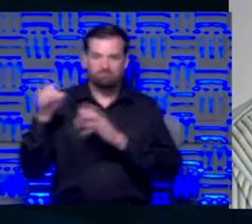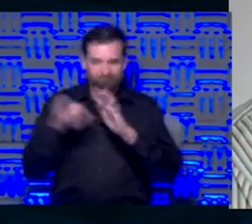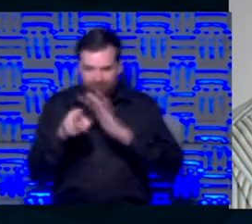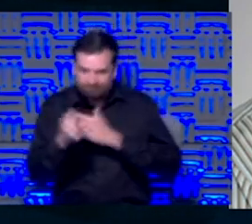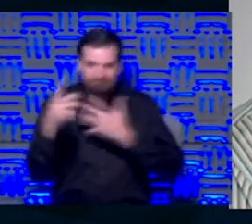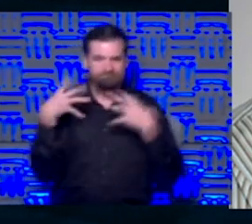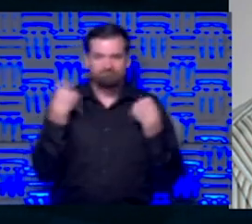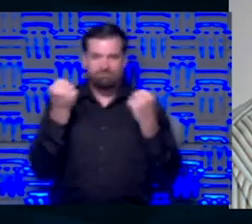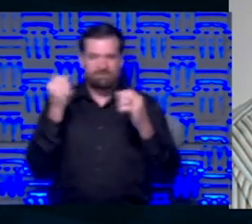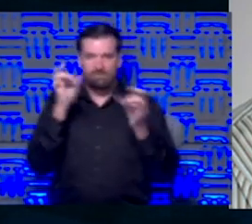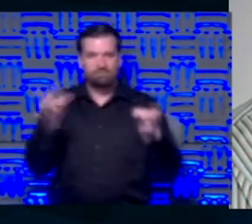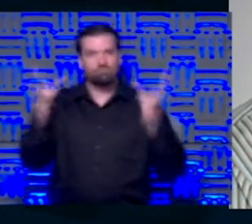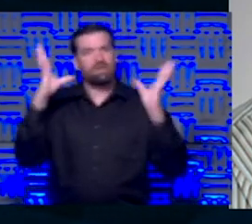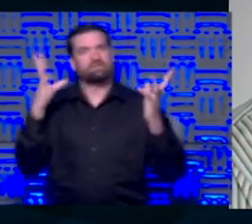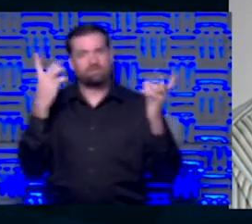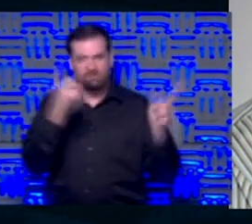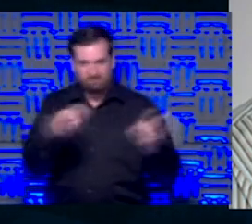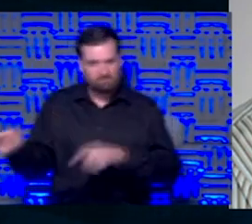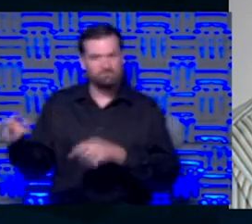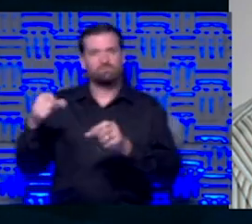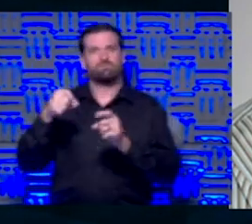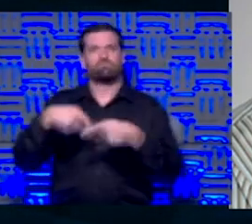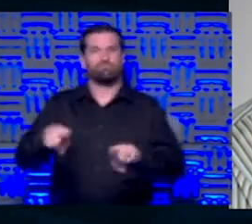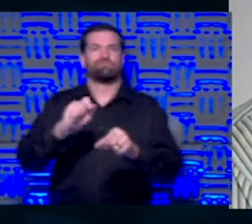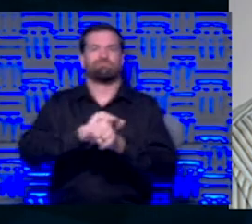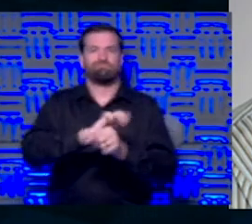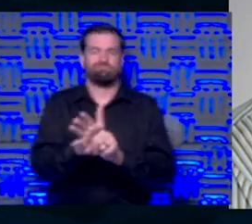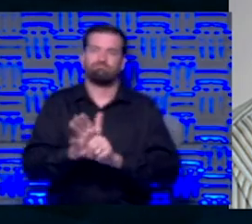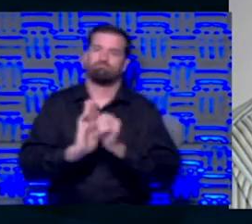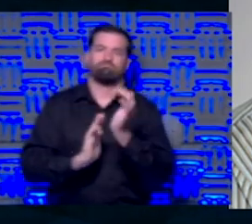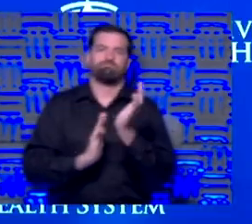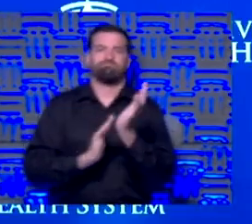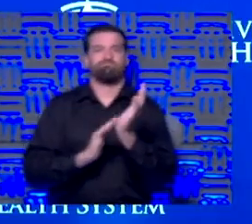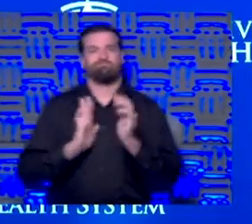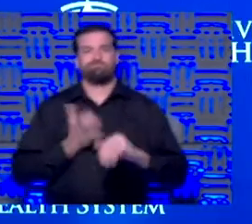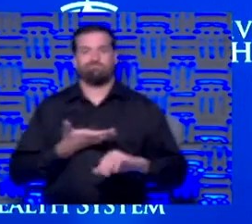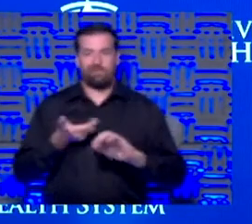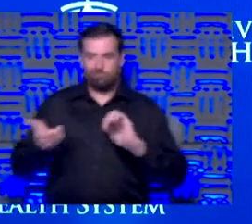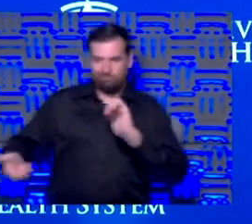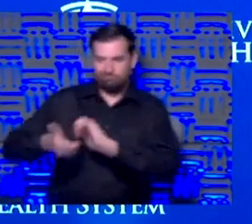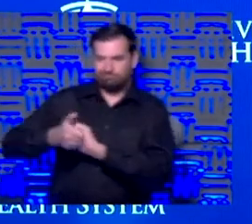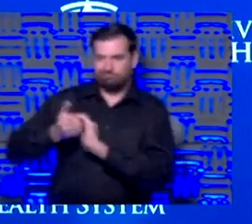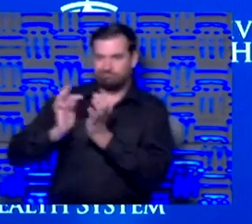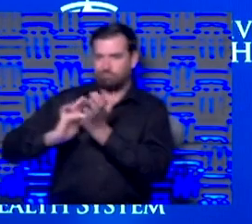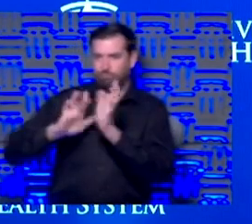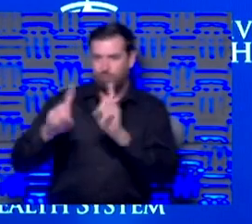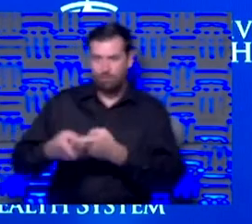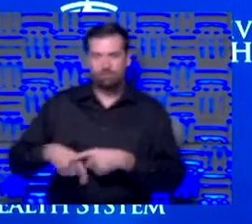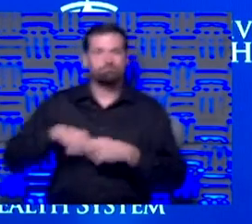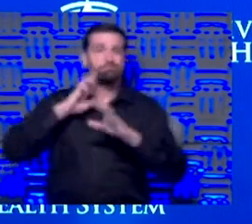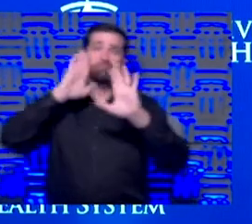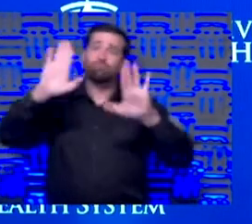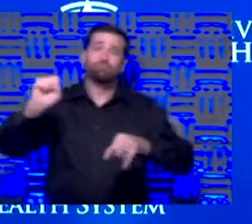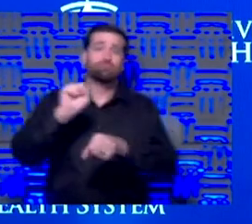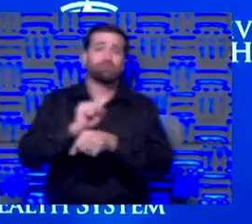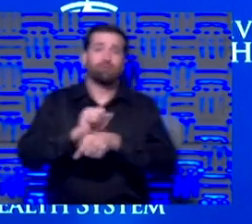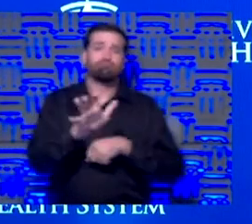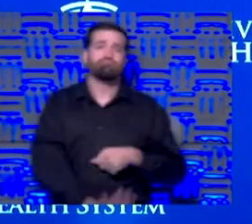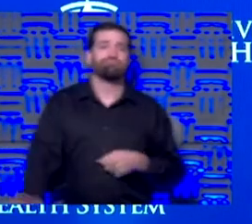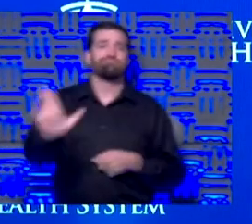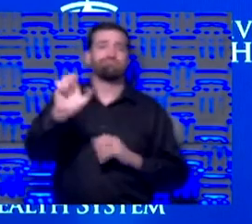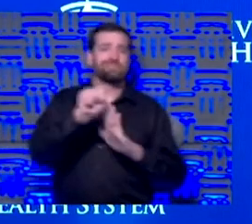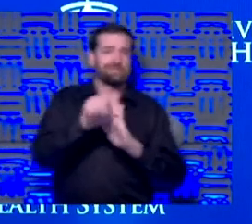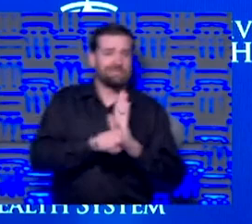this health crisis and through the pandemic. Just a hats off to our family medicine department, who continues to do great work across the state. So many